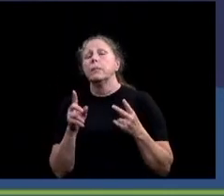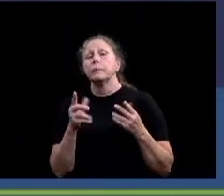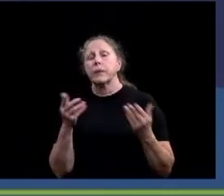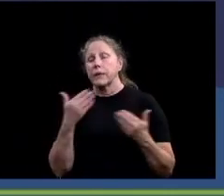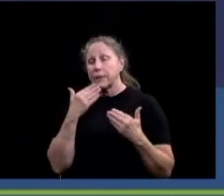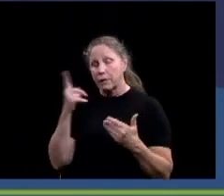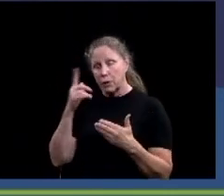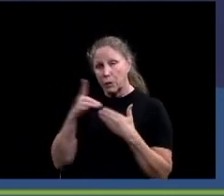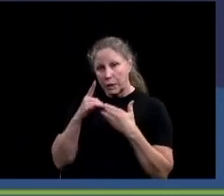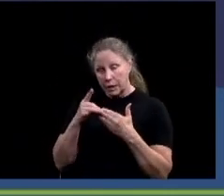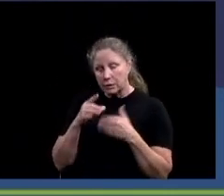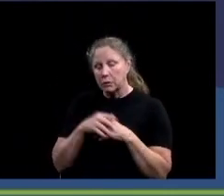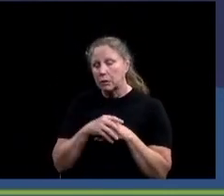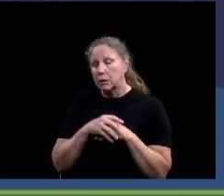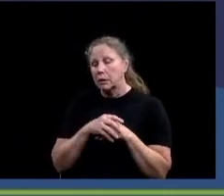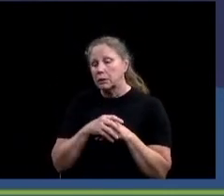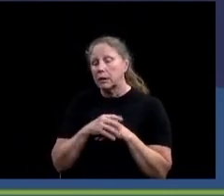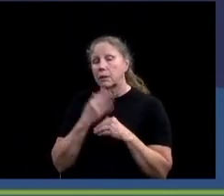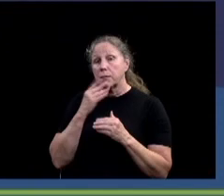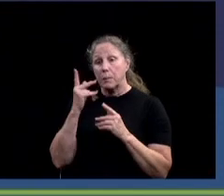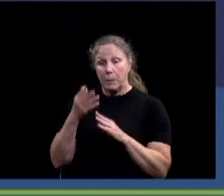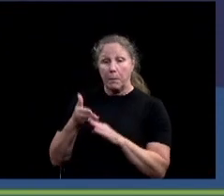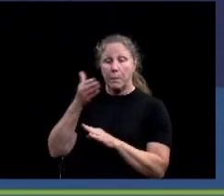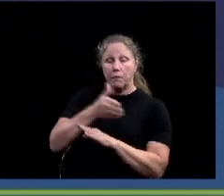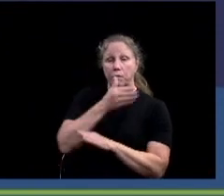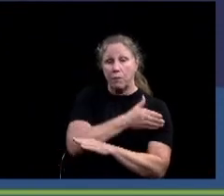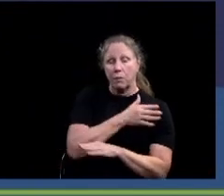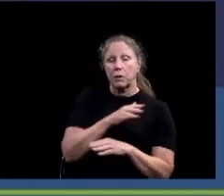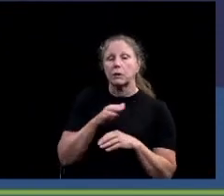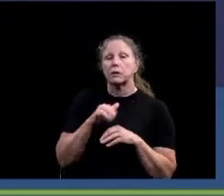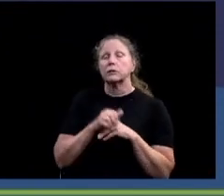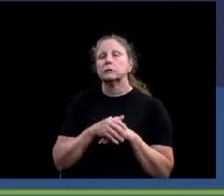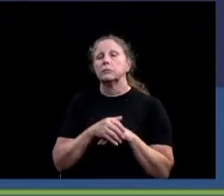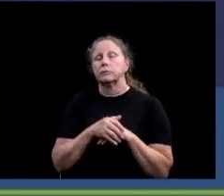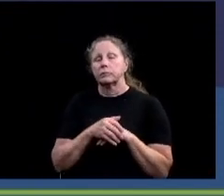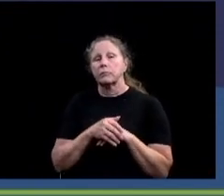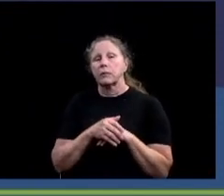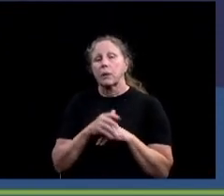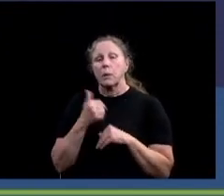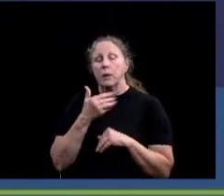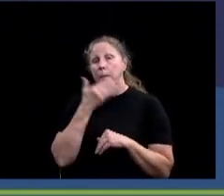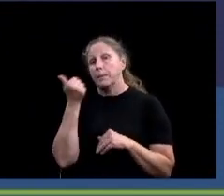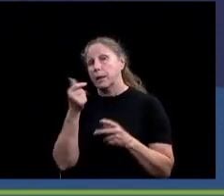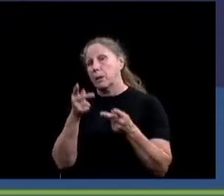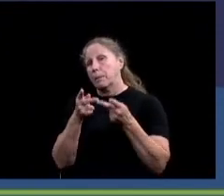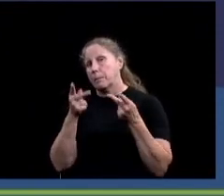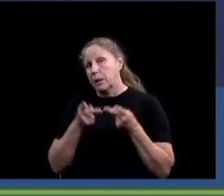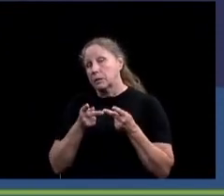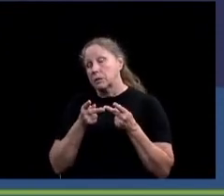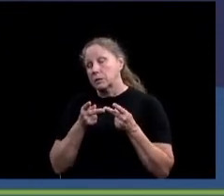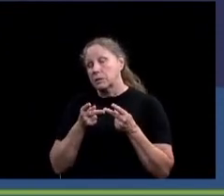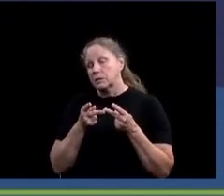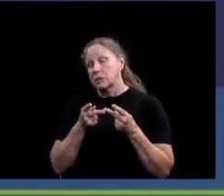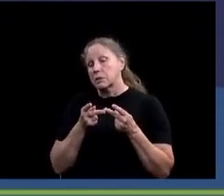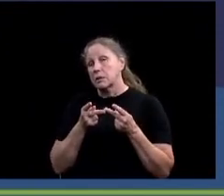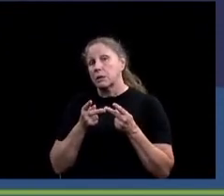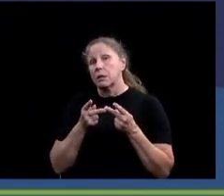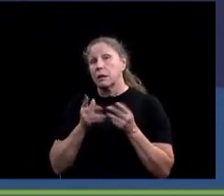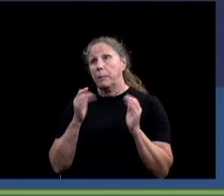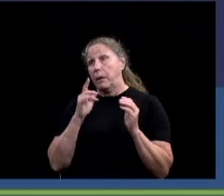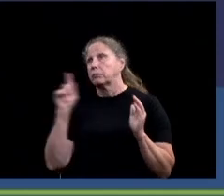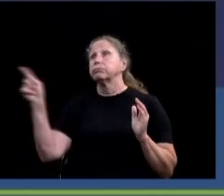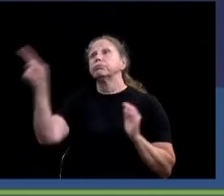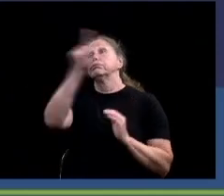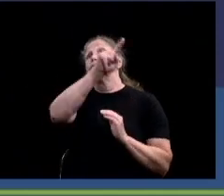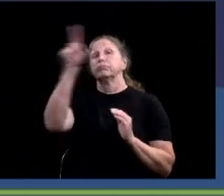before, is in a much better place than other parts of our country. So I want to commend y'all. I want to say thank you.